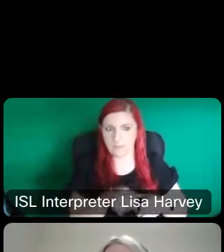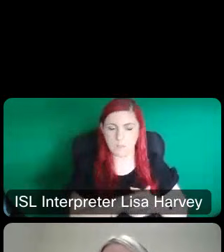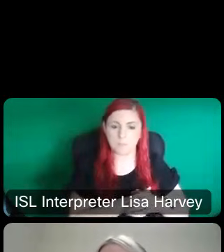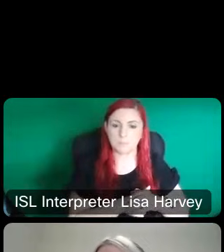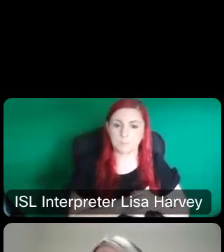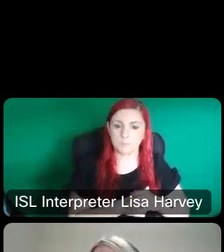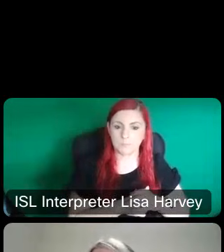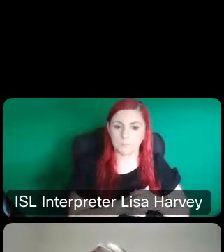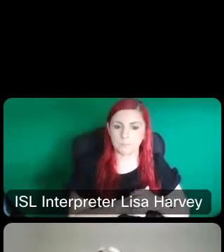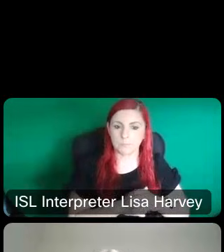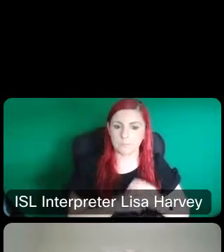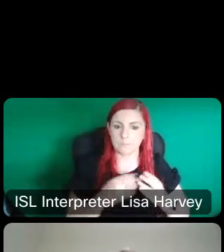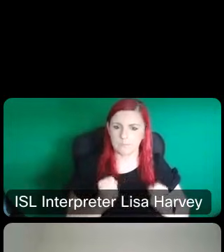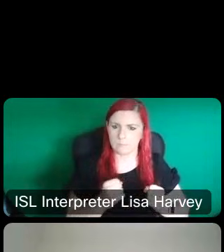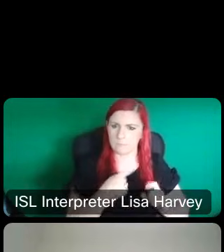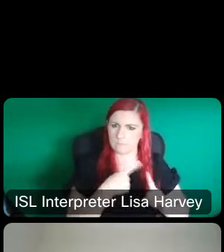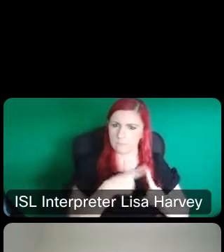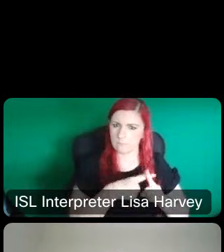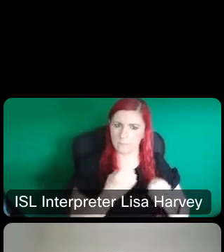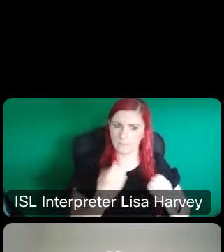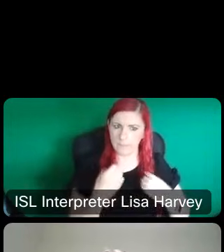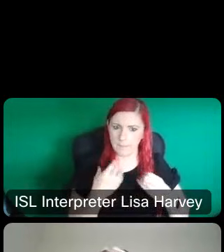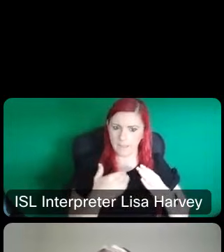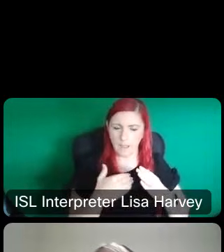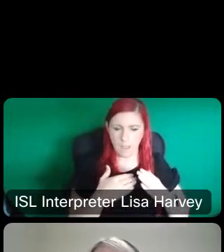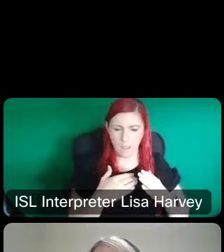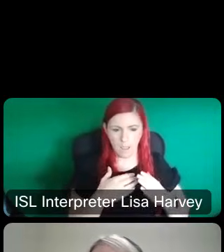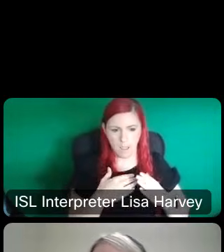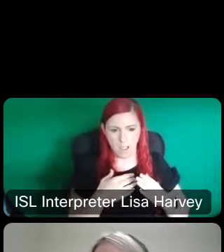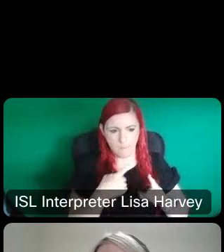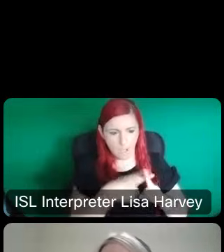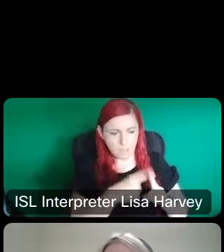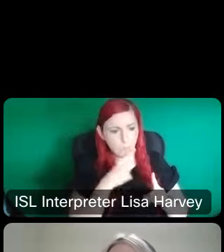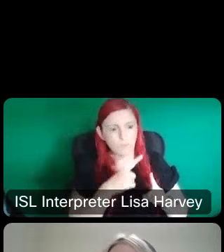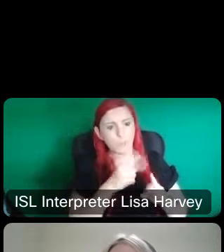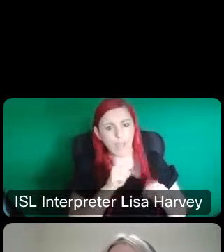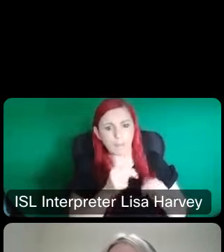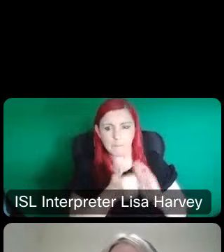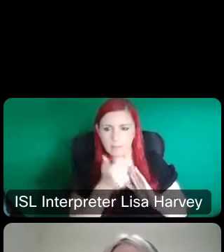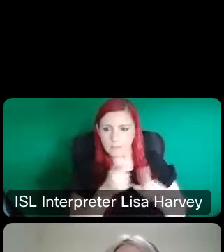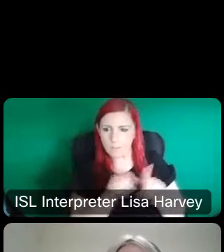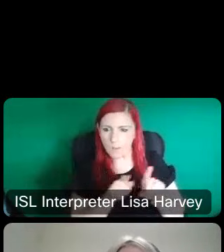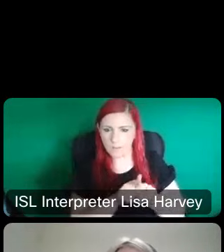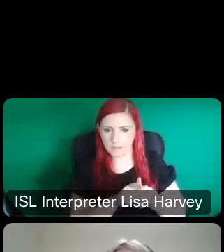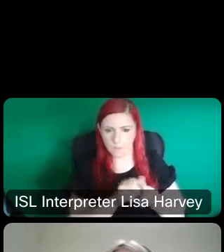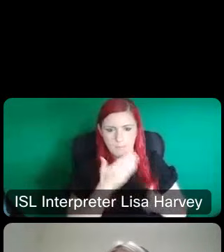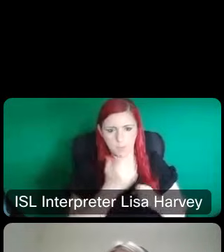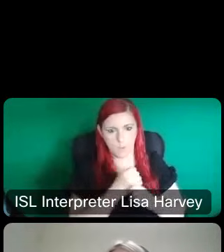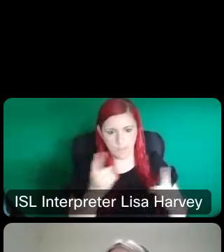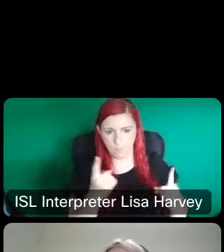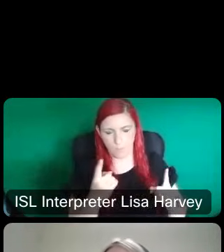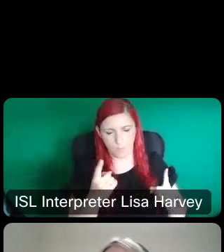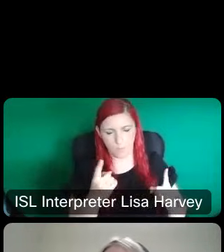We got some very constructive feedback, and a huge thank you to everybody who did take the time to provide us feedback as part of that